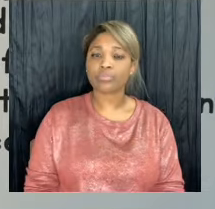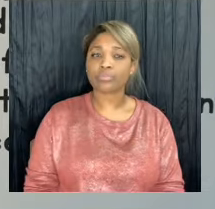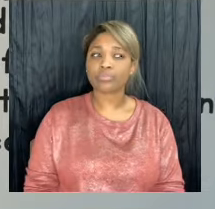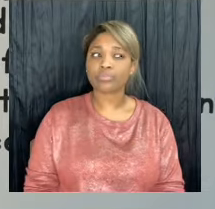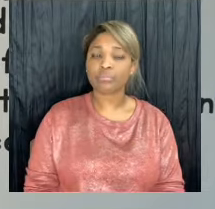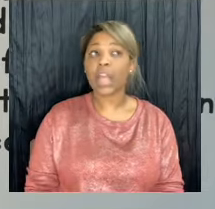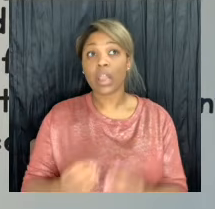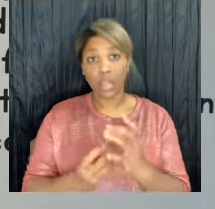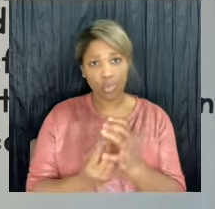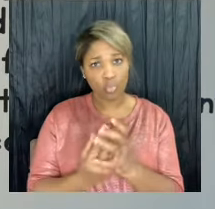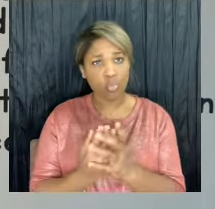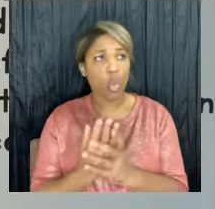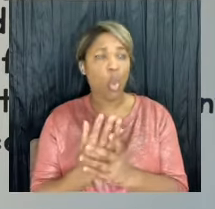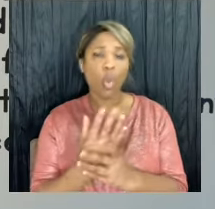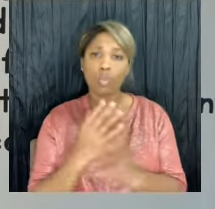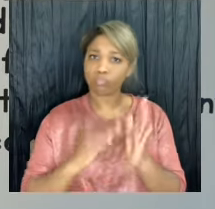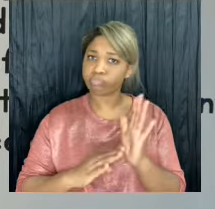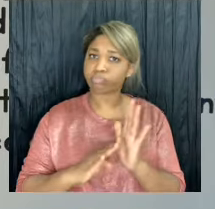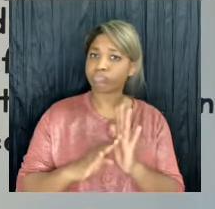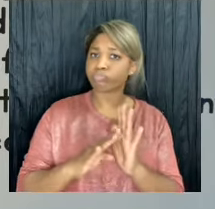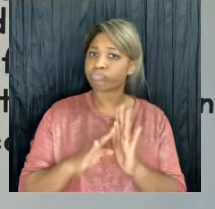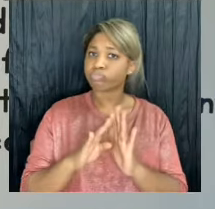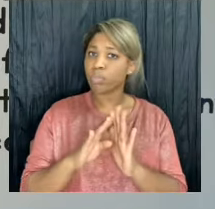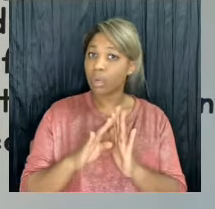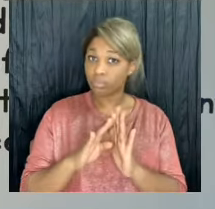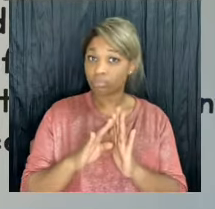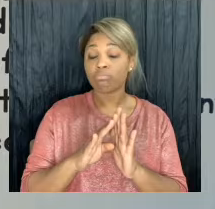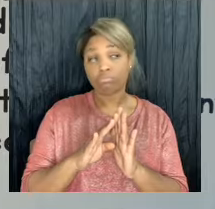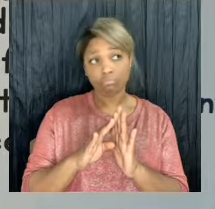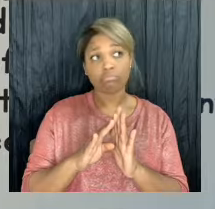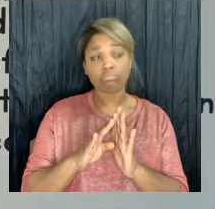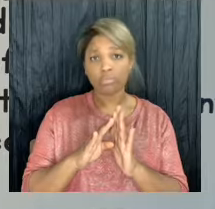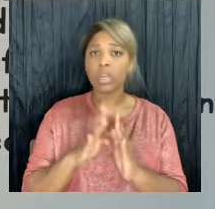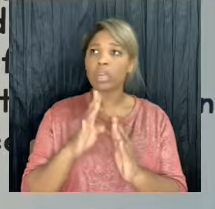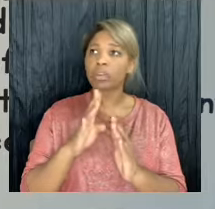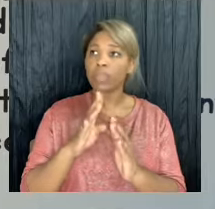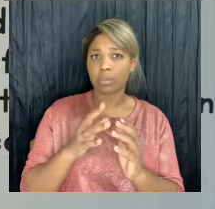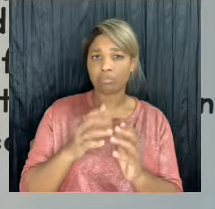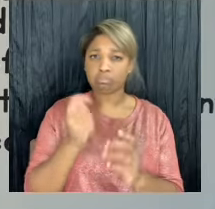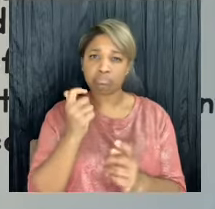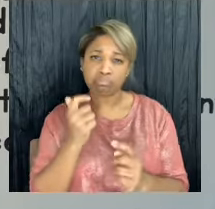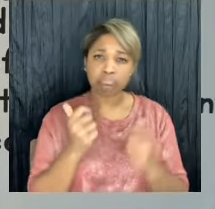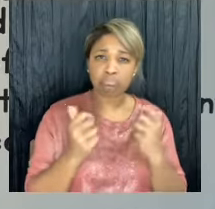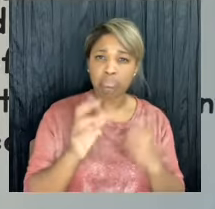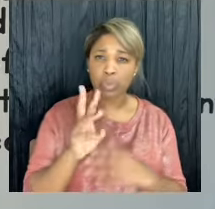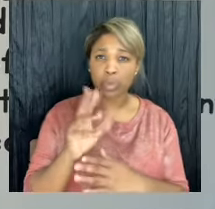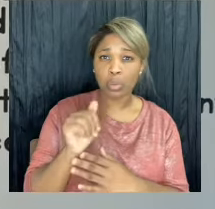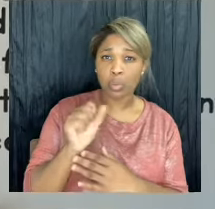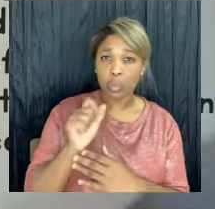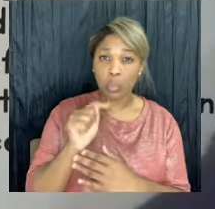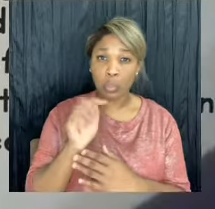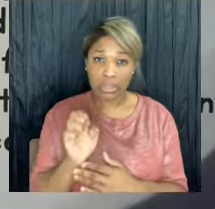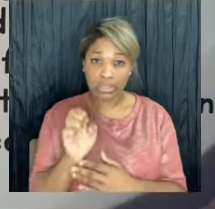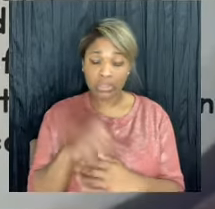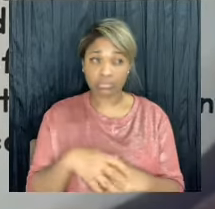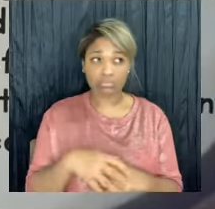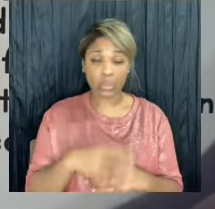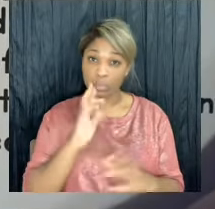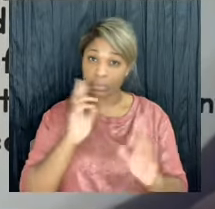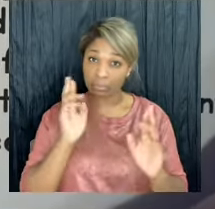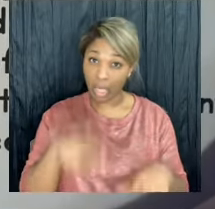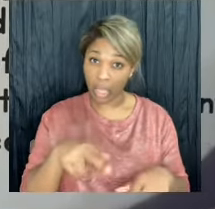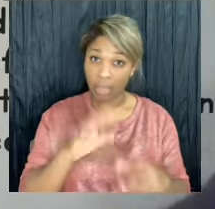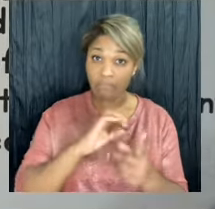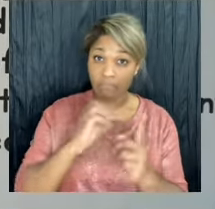They grow and they develop, get rid of waste, respond to the environment,